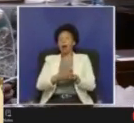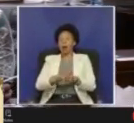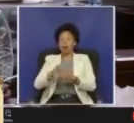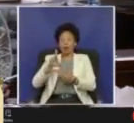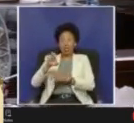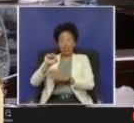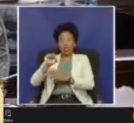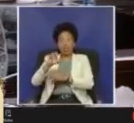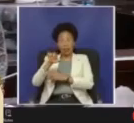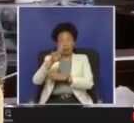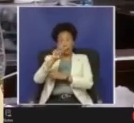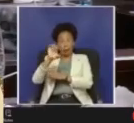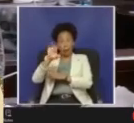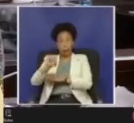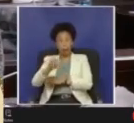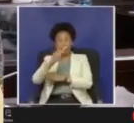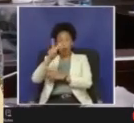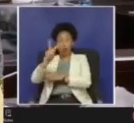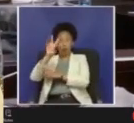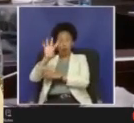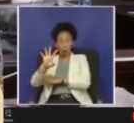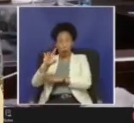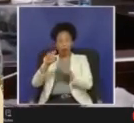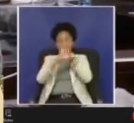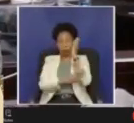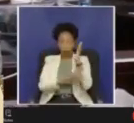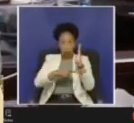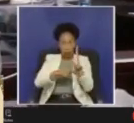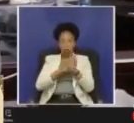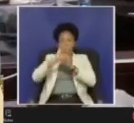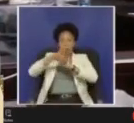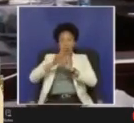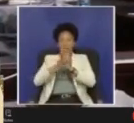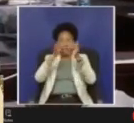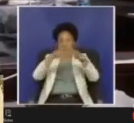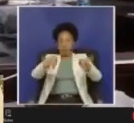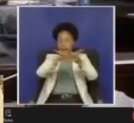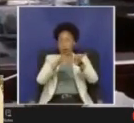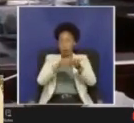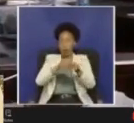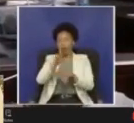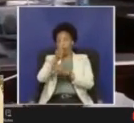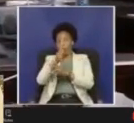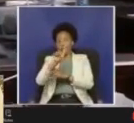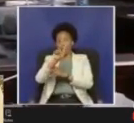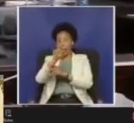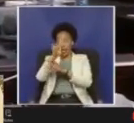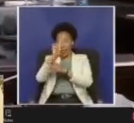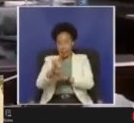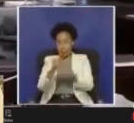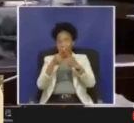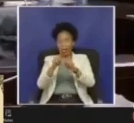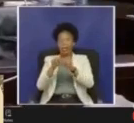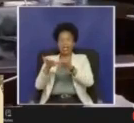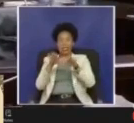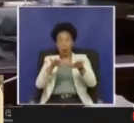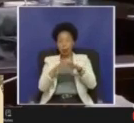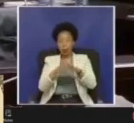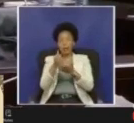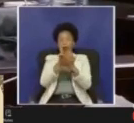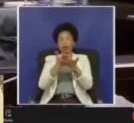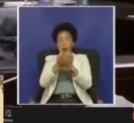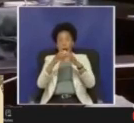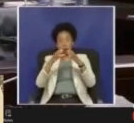of the Constitution is to protect the value of the rand in the interest of the balanced and sustainable economic growth in the